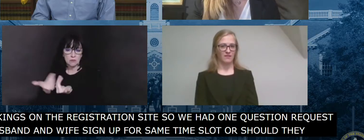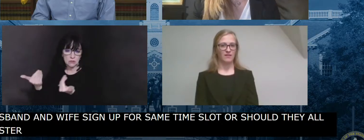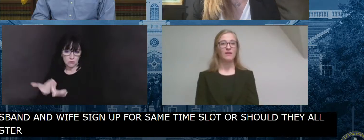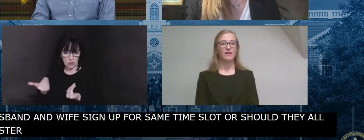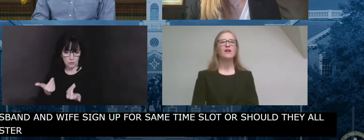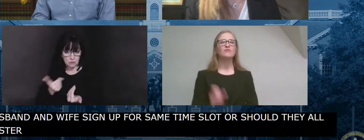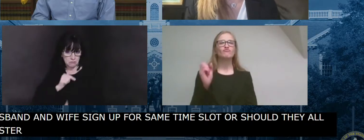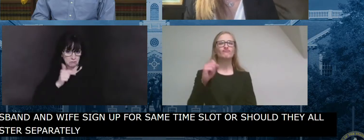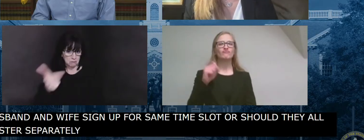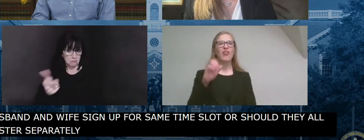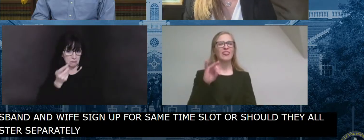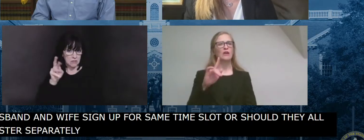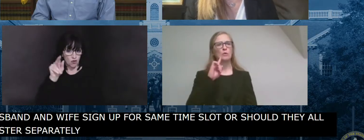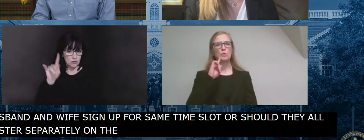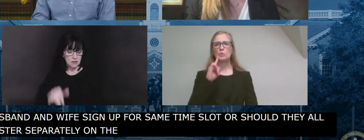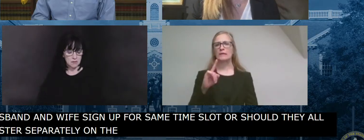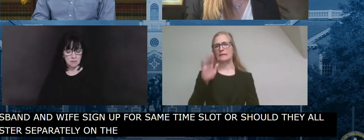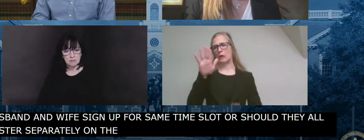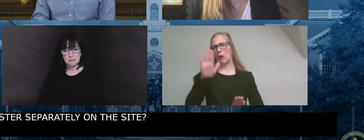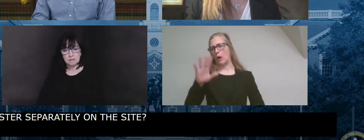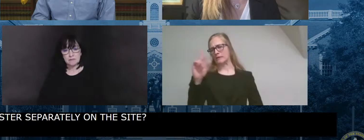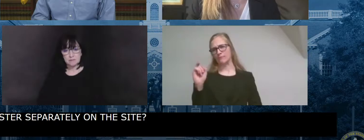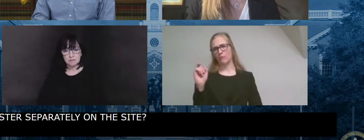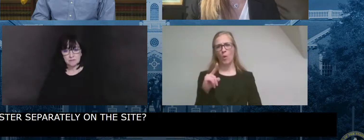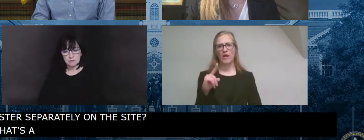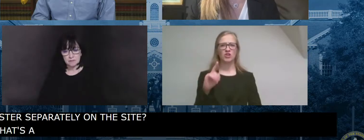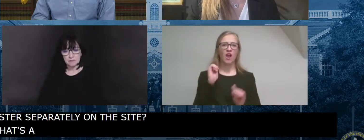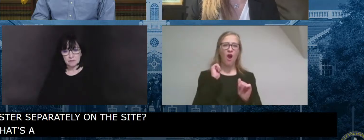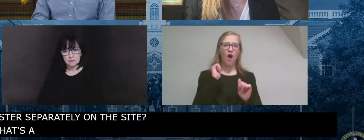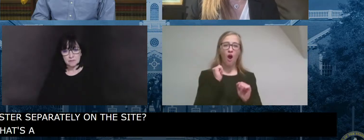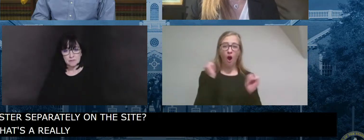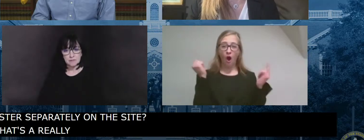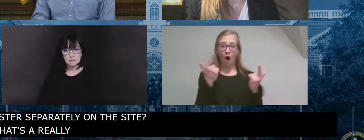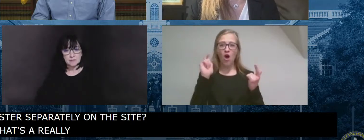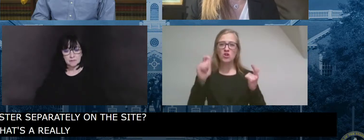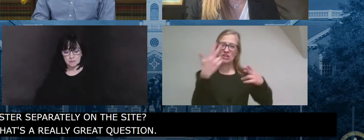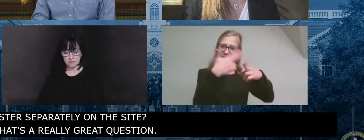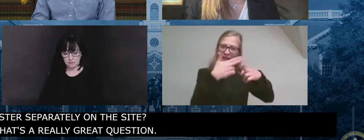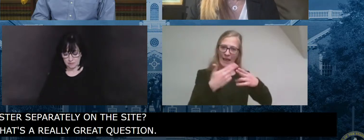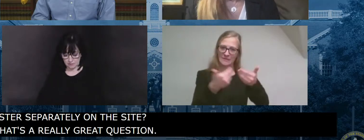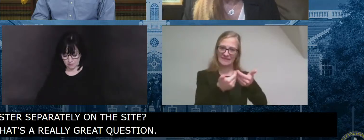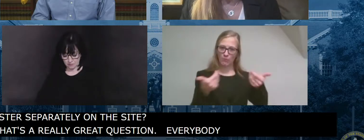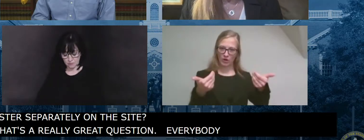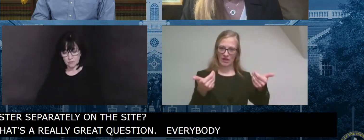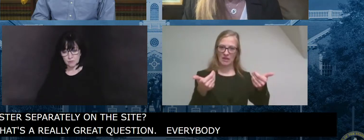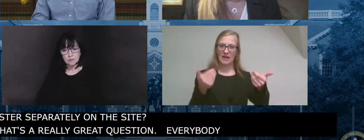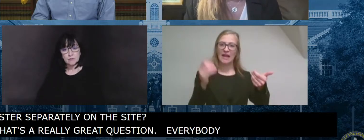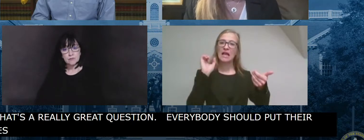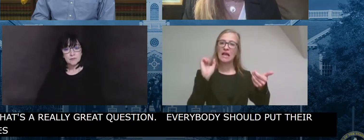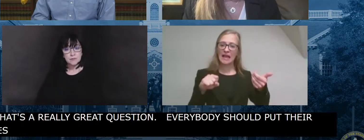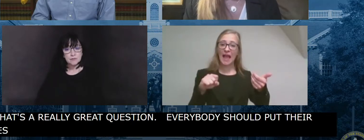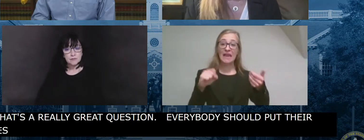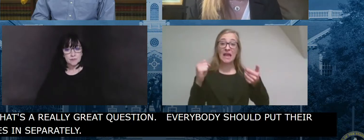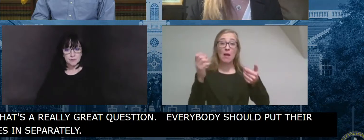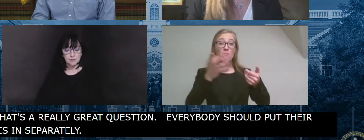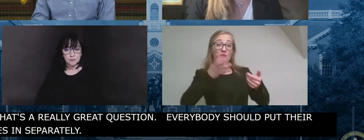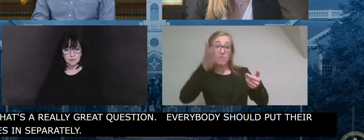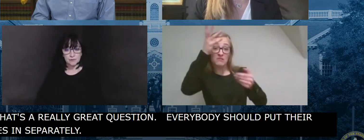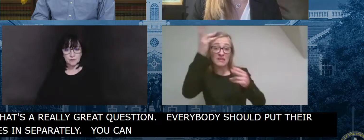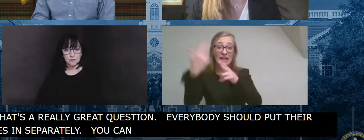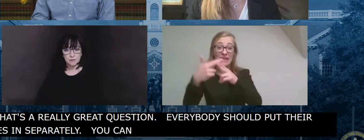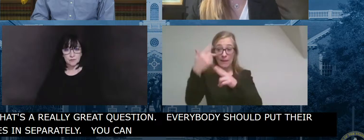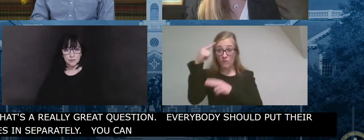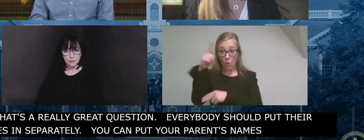Yeah, so that's a really great question. I mean, everybody should put their names in separately. Now you can put your parents' names in for them. You